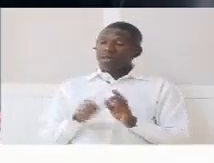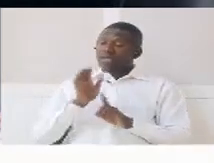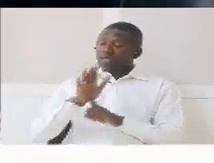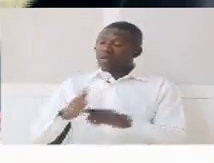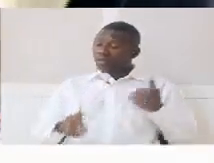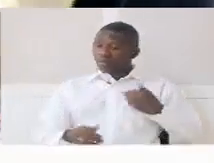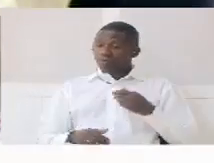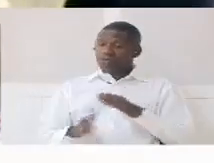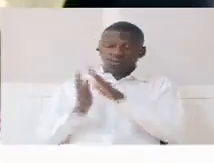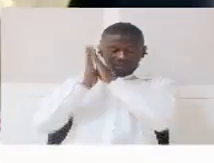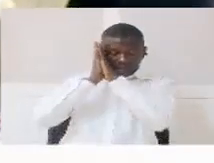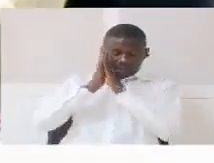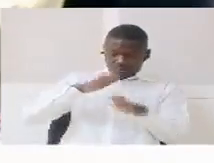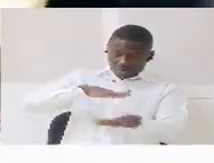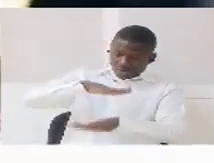under,